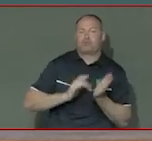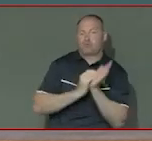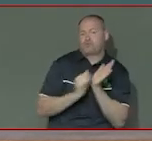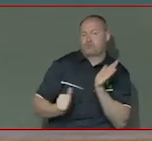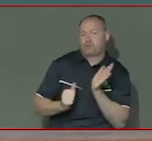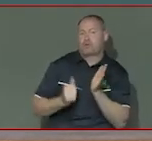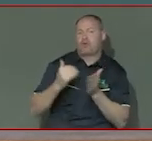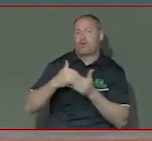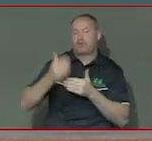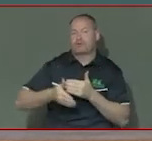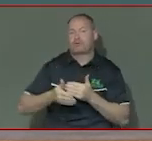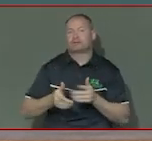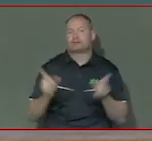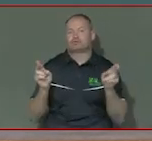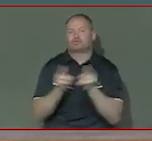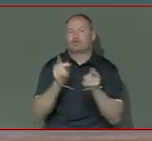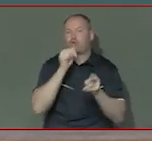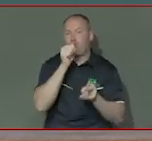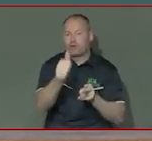past papers,